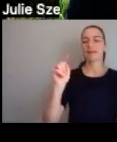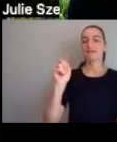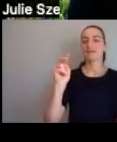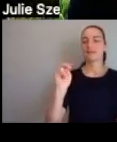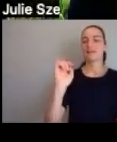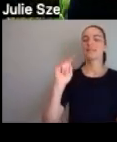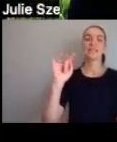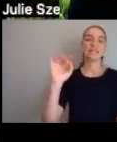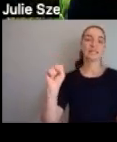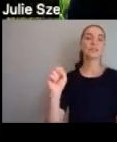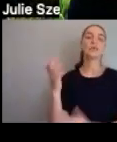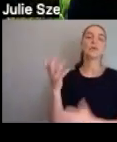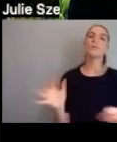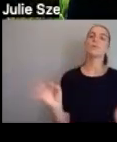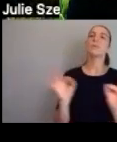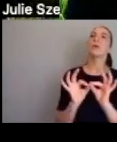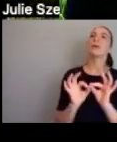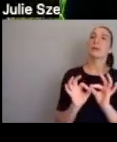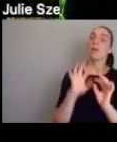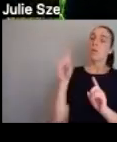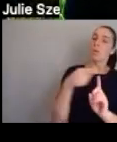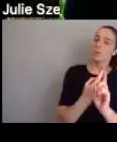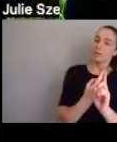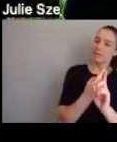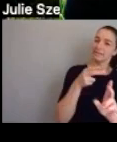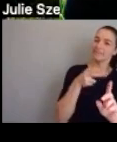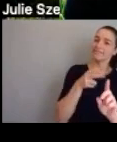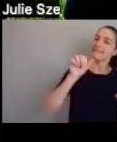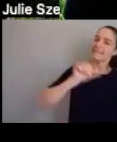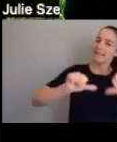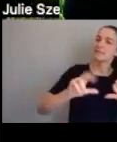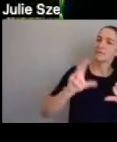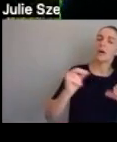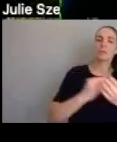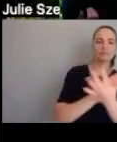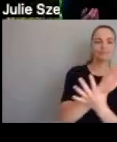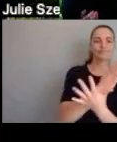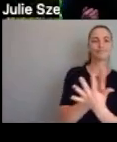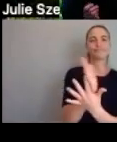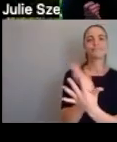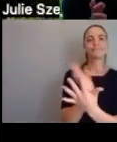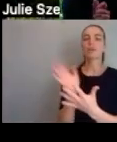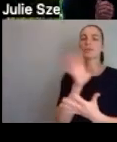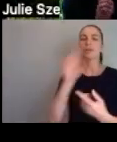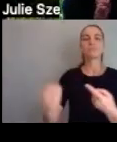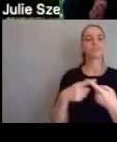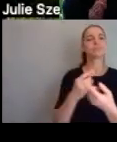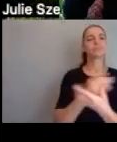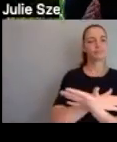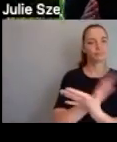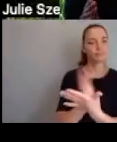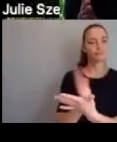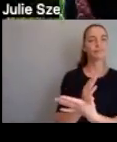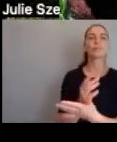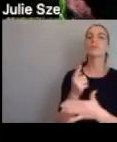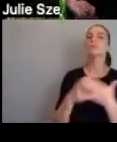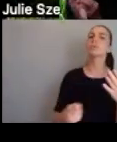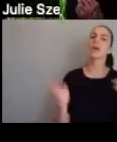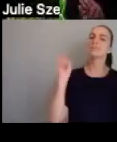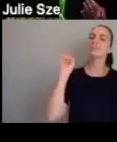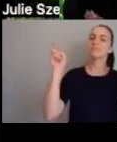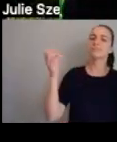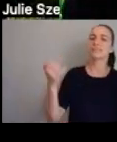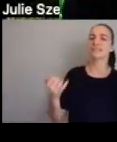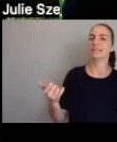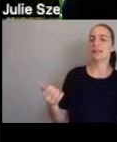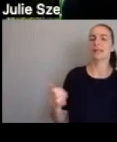me go, okay, so the talk overview today. This book, this